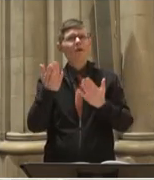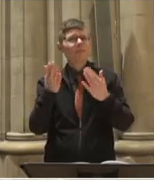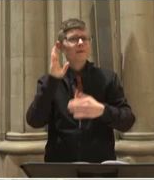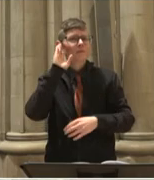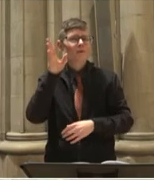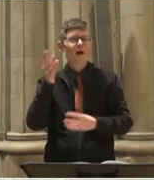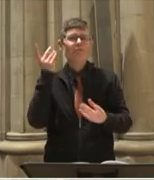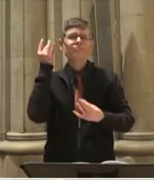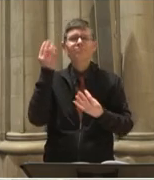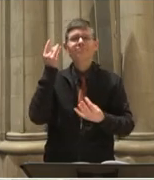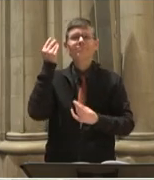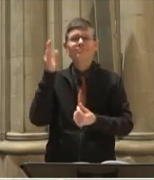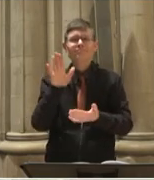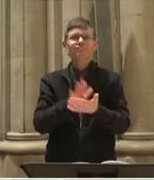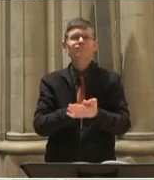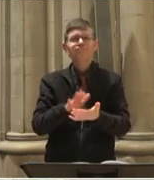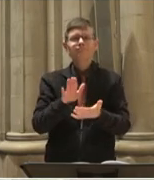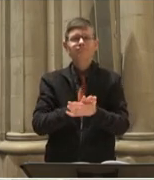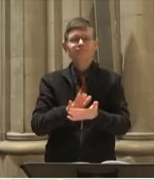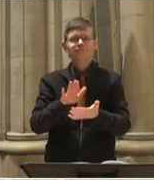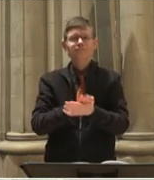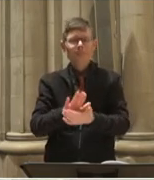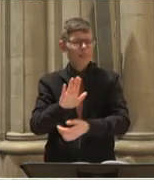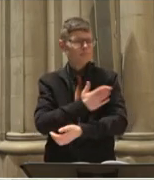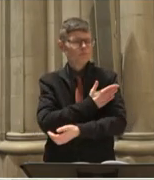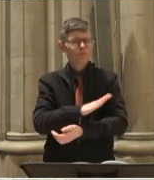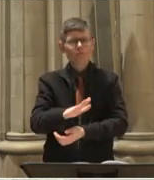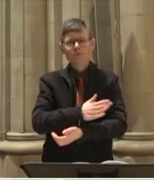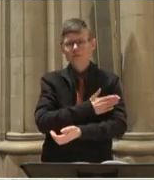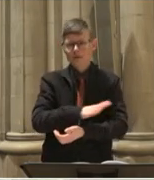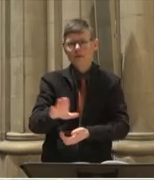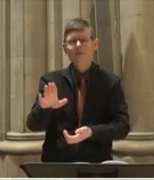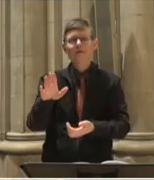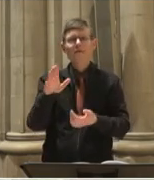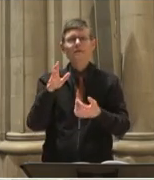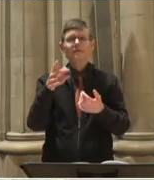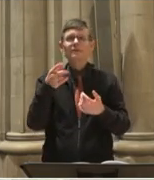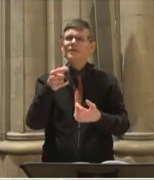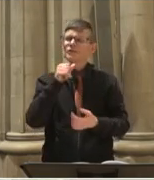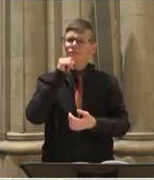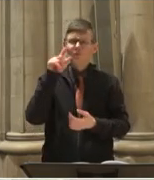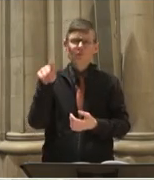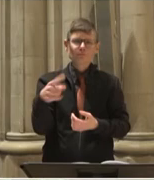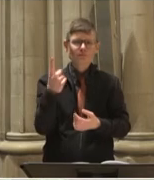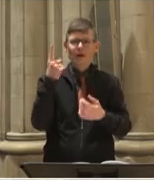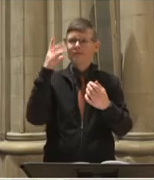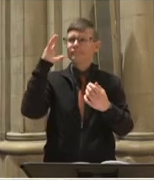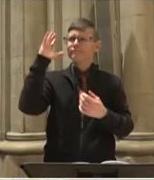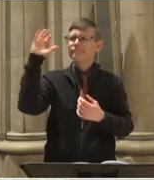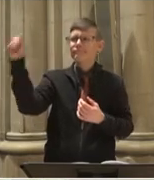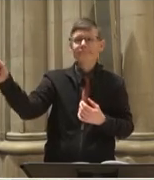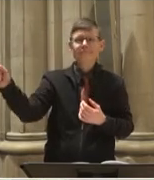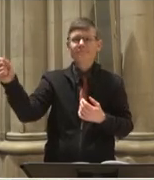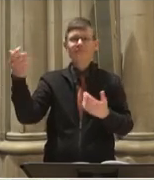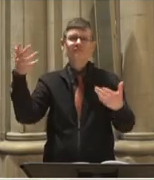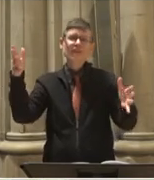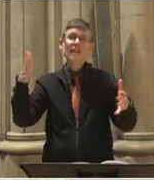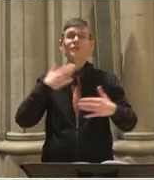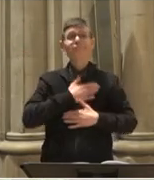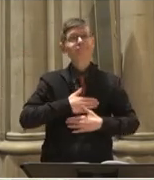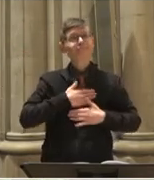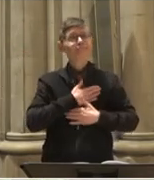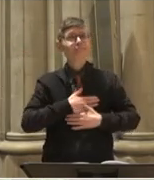and sounds of the music you hear, leave not simply having been